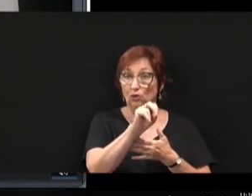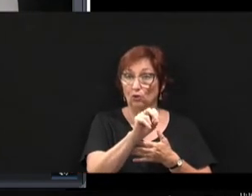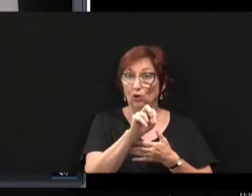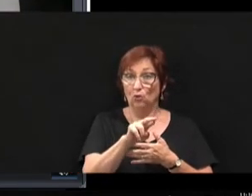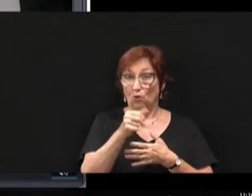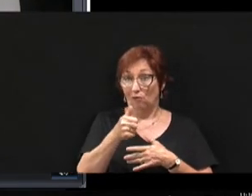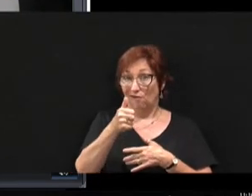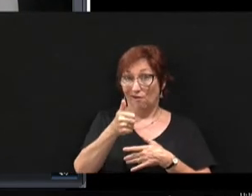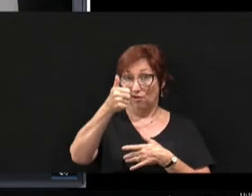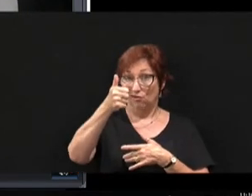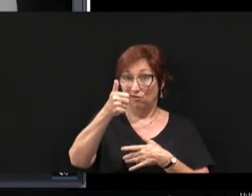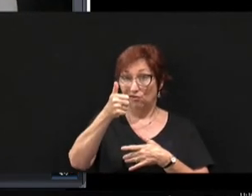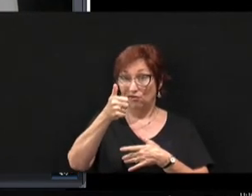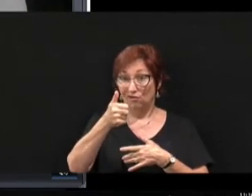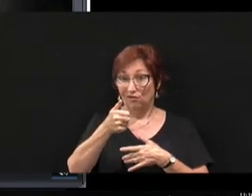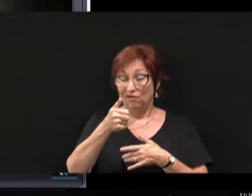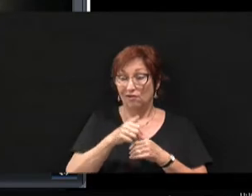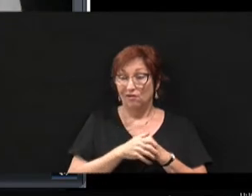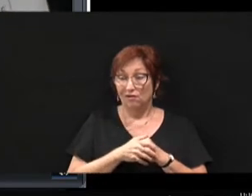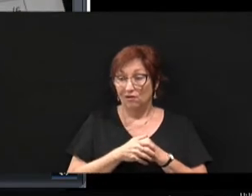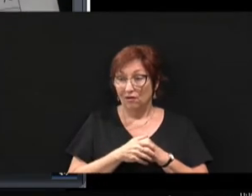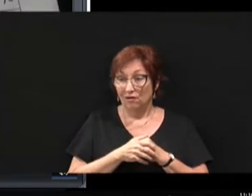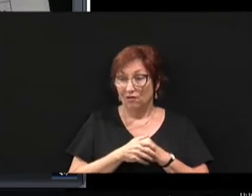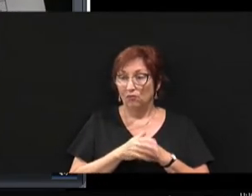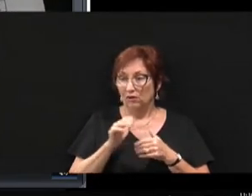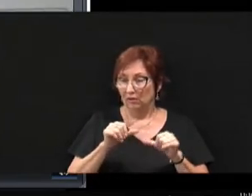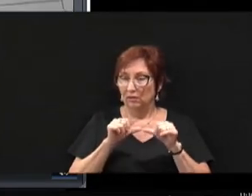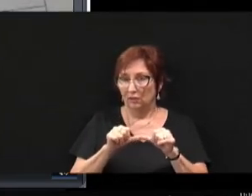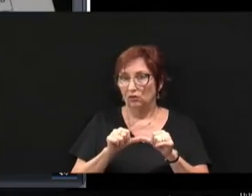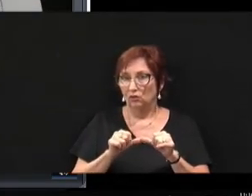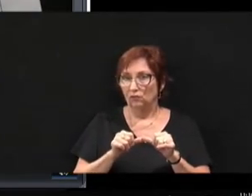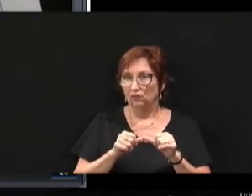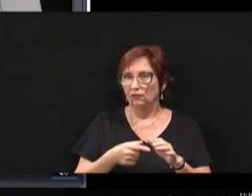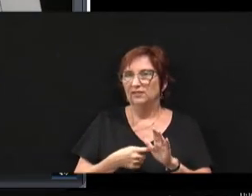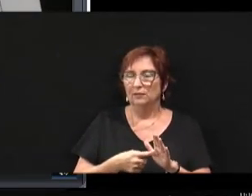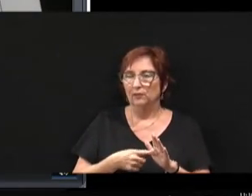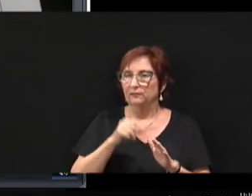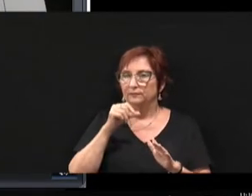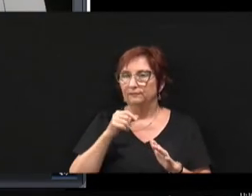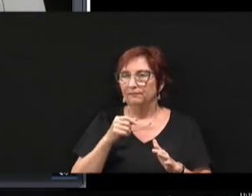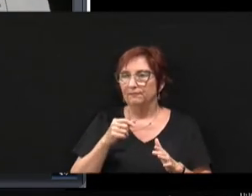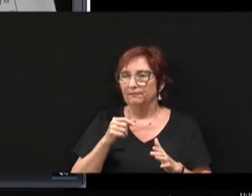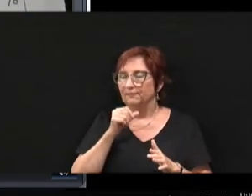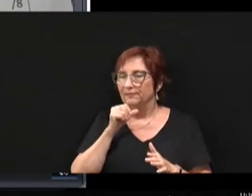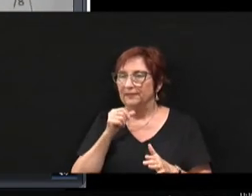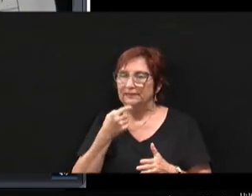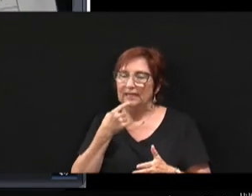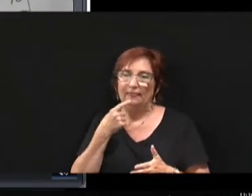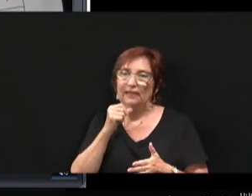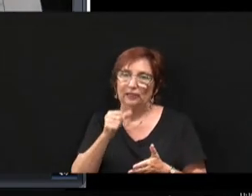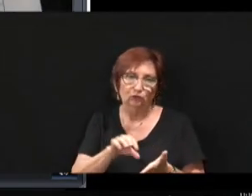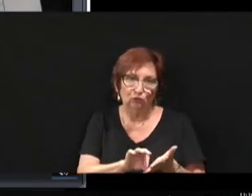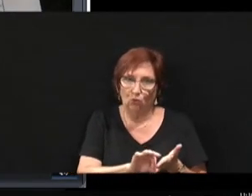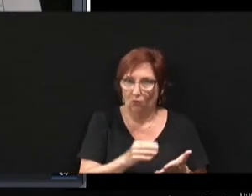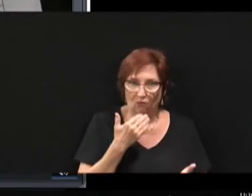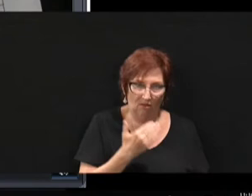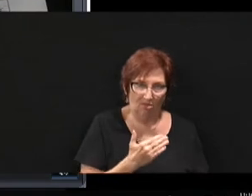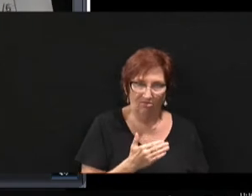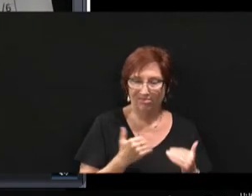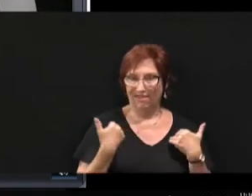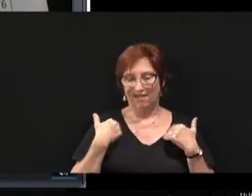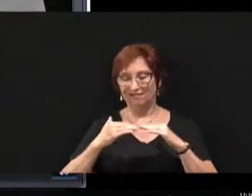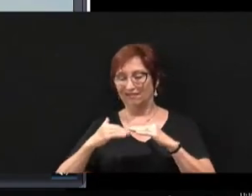greater, we're going to go on. There is, let's just say they didn't do very good on this. They had less than